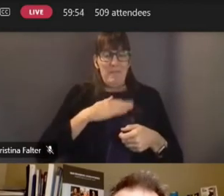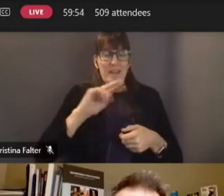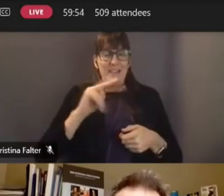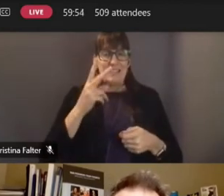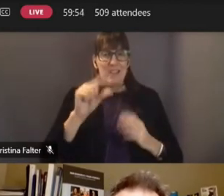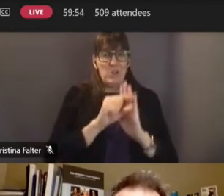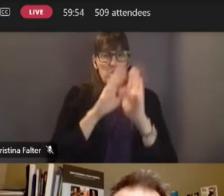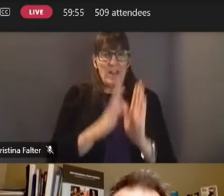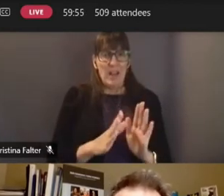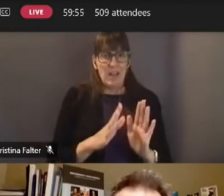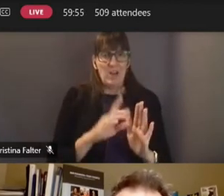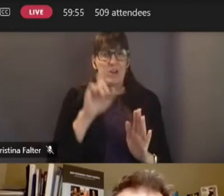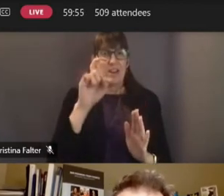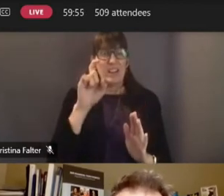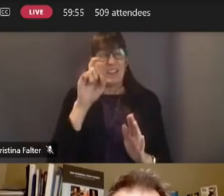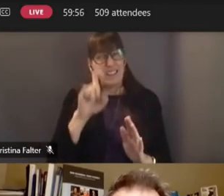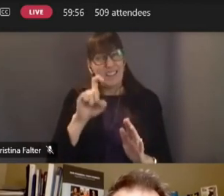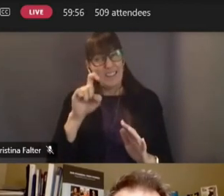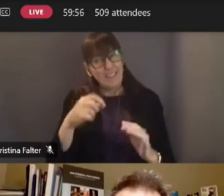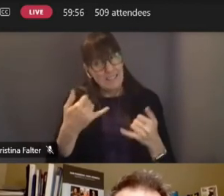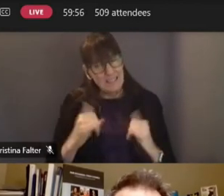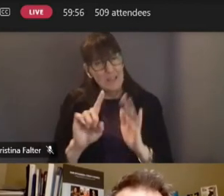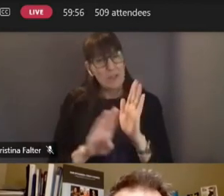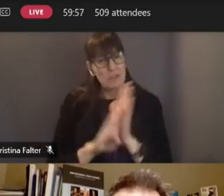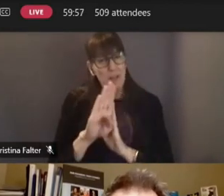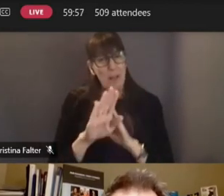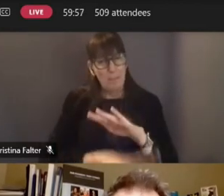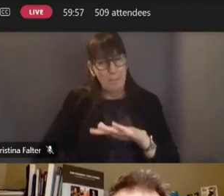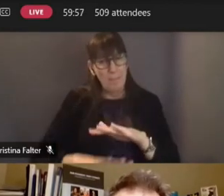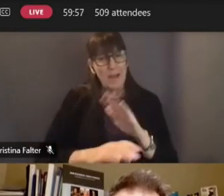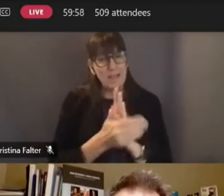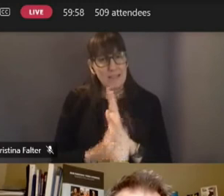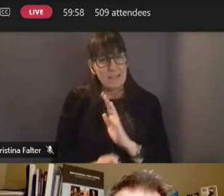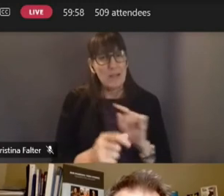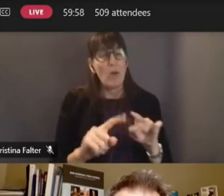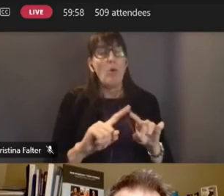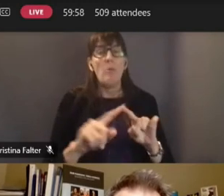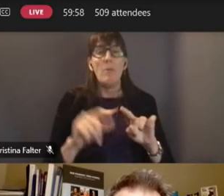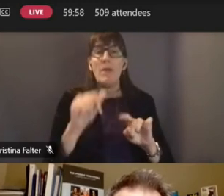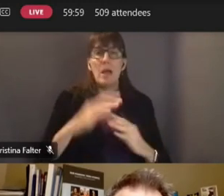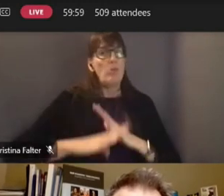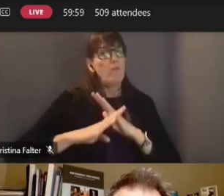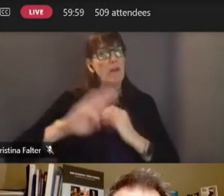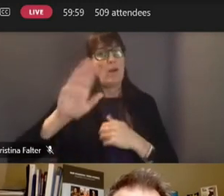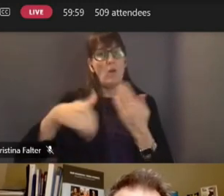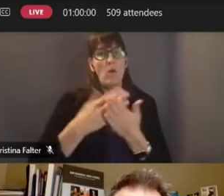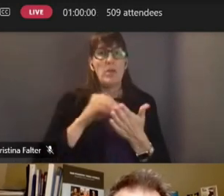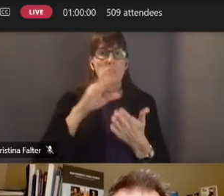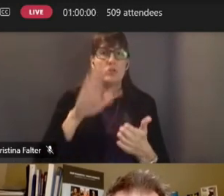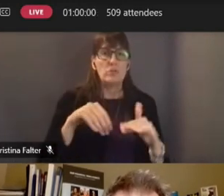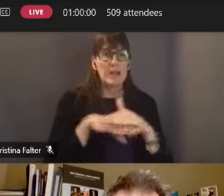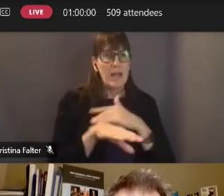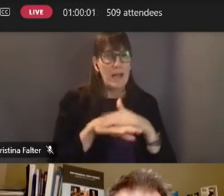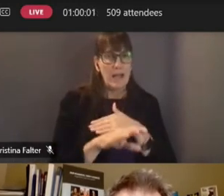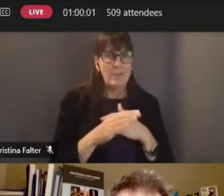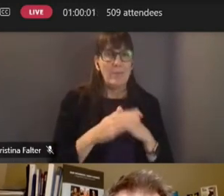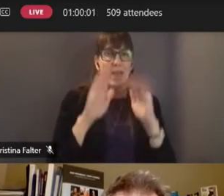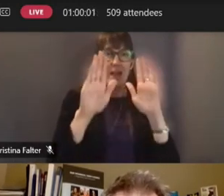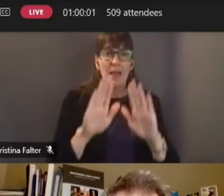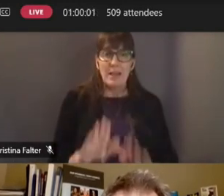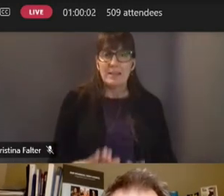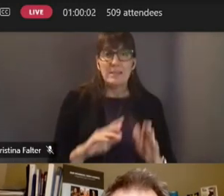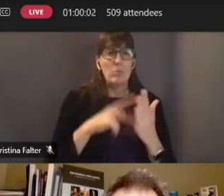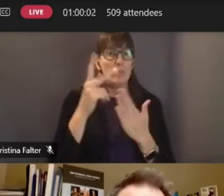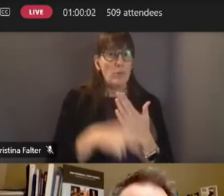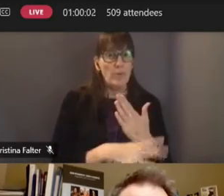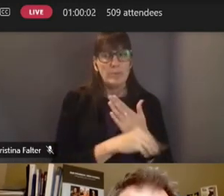work on some basic skills, but that does not prevent him and all the students in Seattle Public Schools from accessing excellent programming and excellent